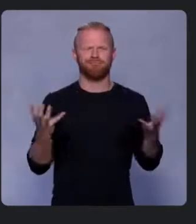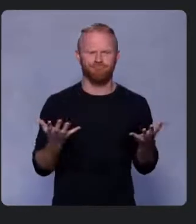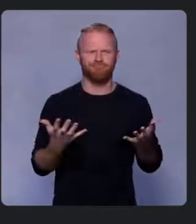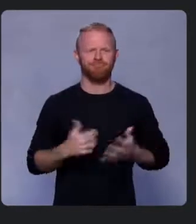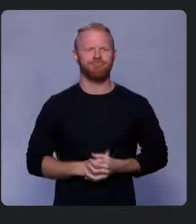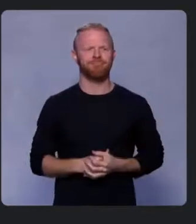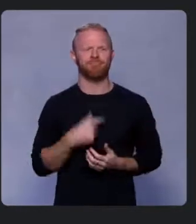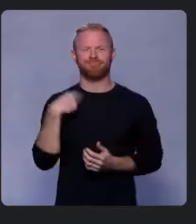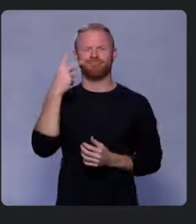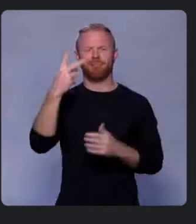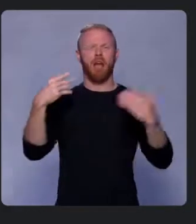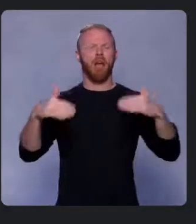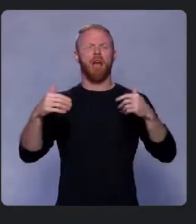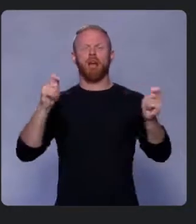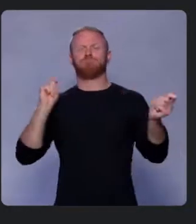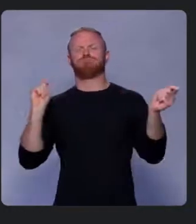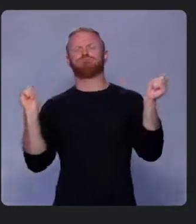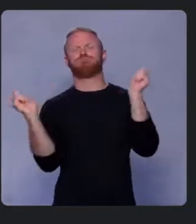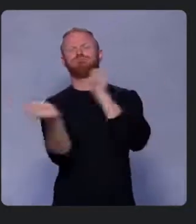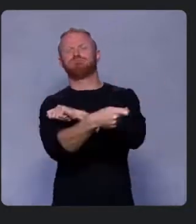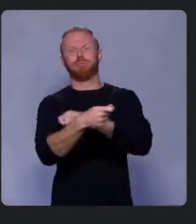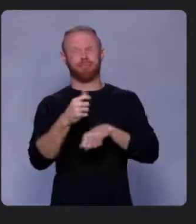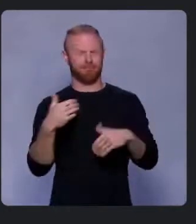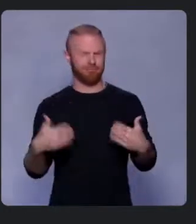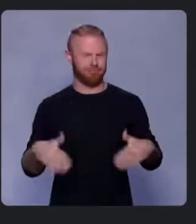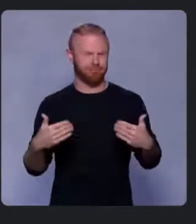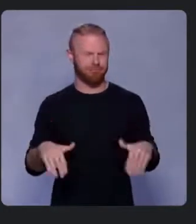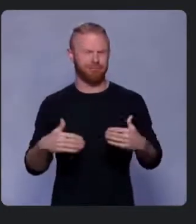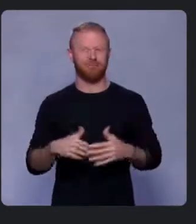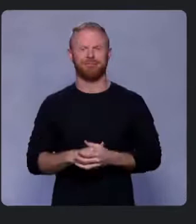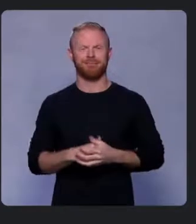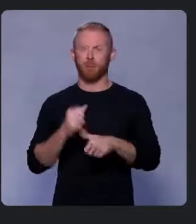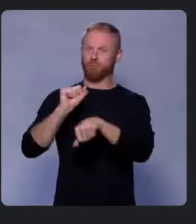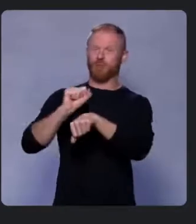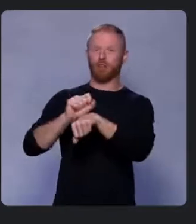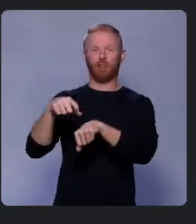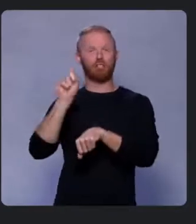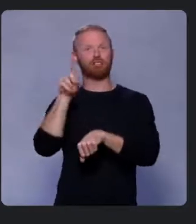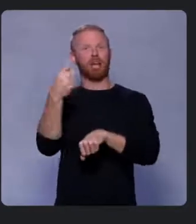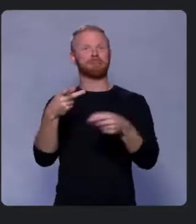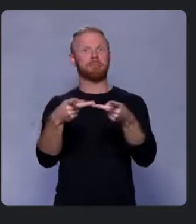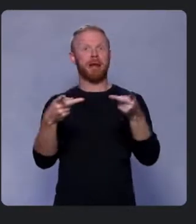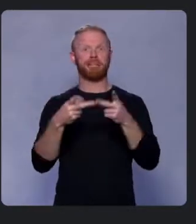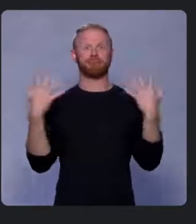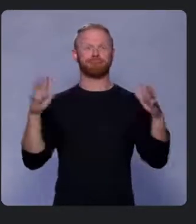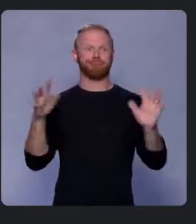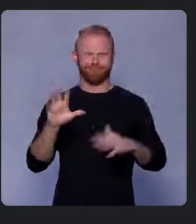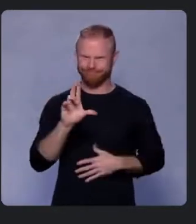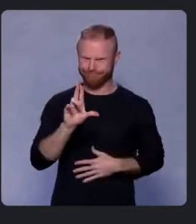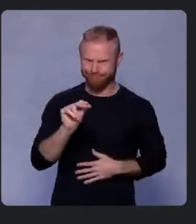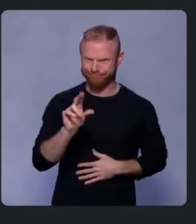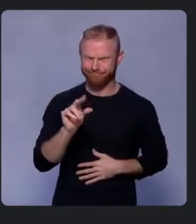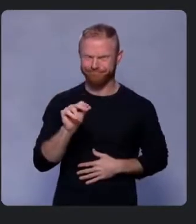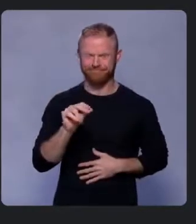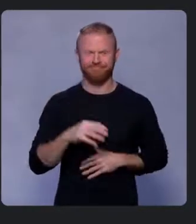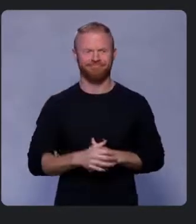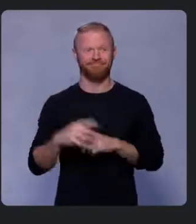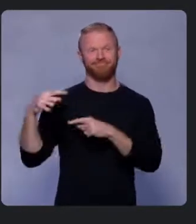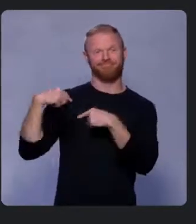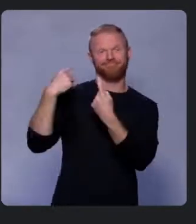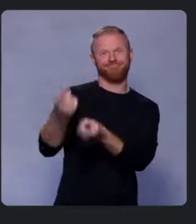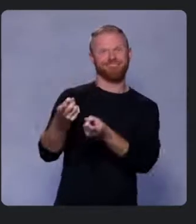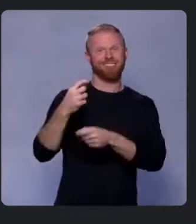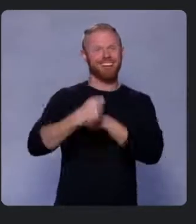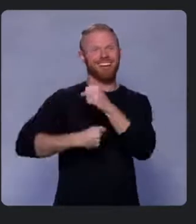seen work transform in unprecedented ways, and it is no longer just a place. Over the last